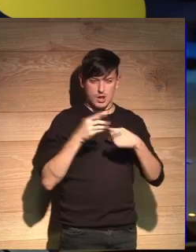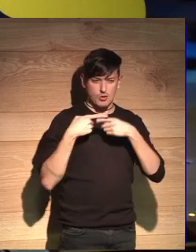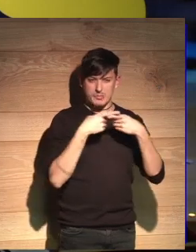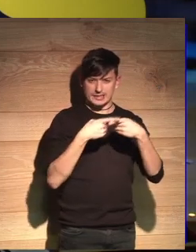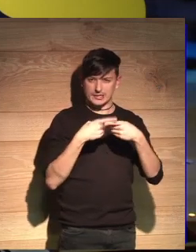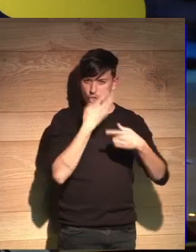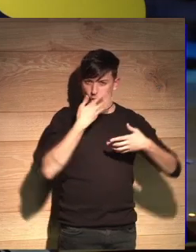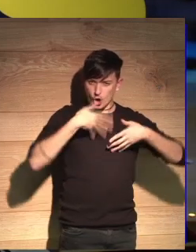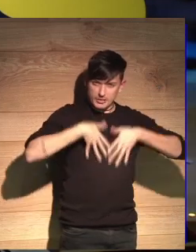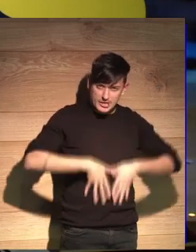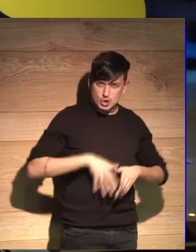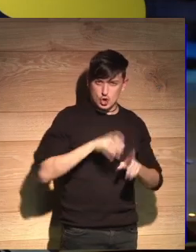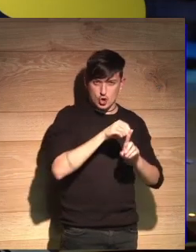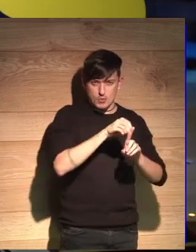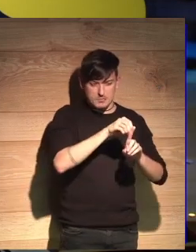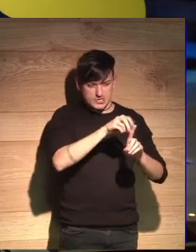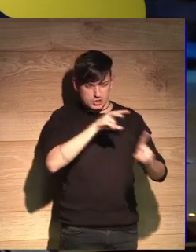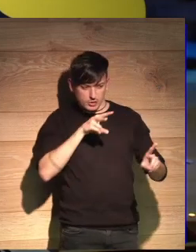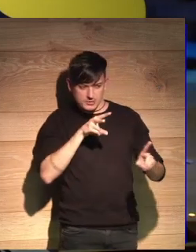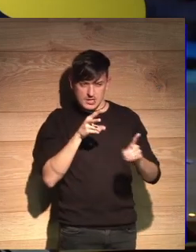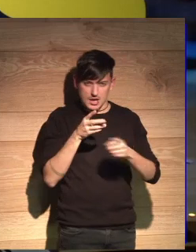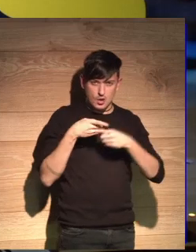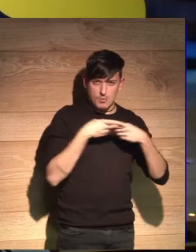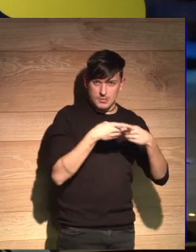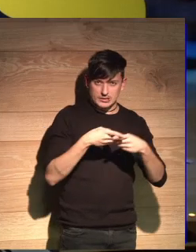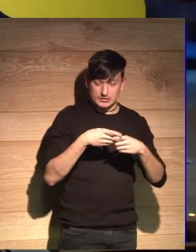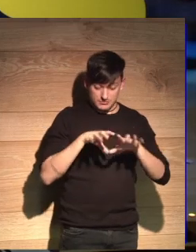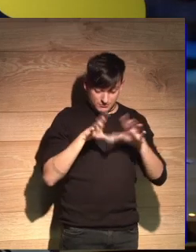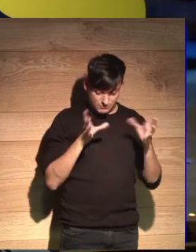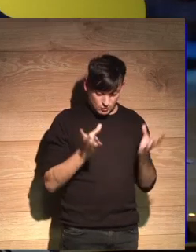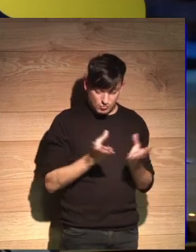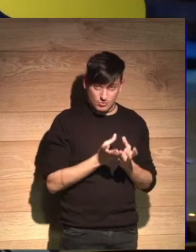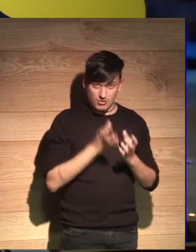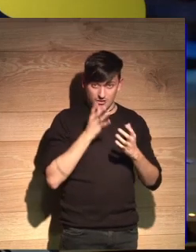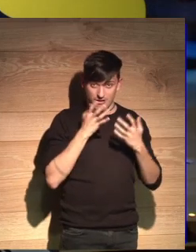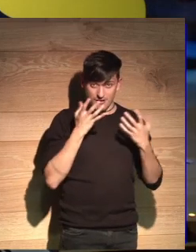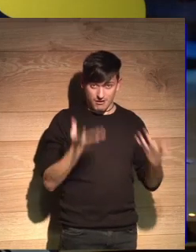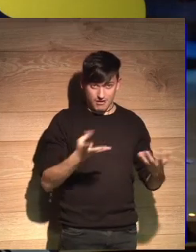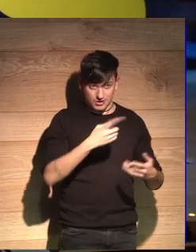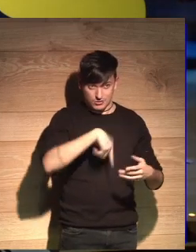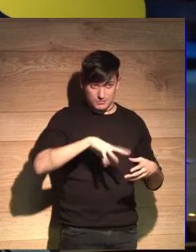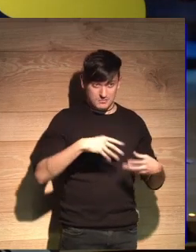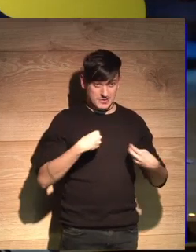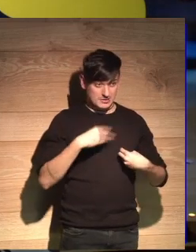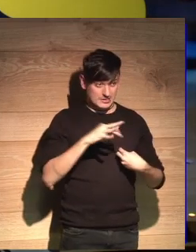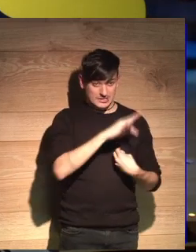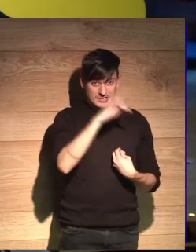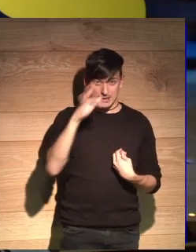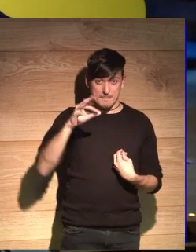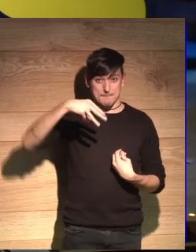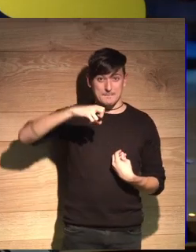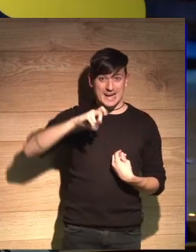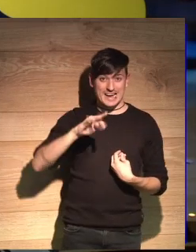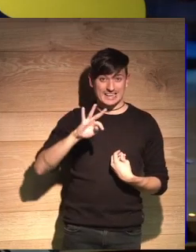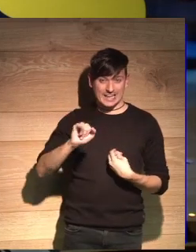to share knowledge, visions about the world we live in. And that's about it. I'm going to give the floor now Marta